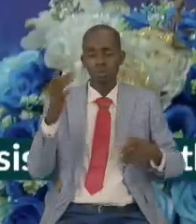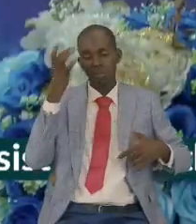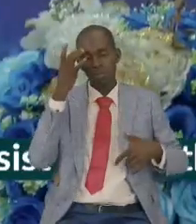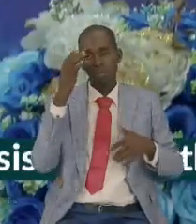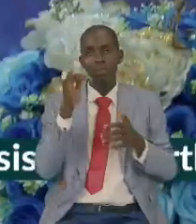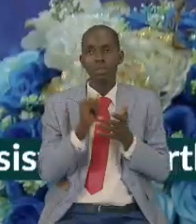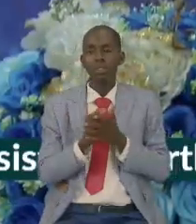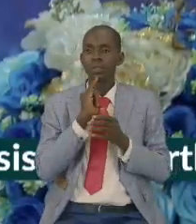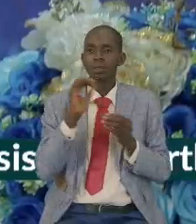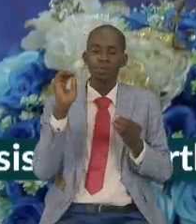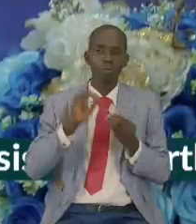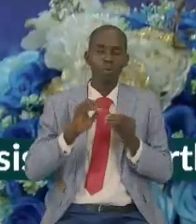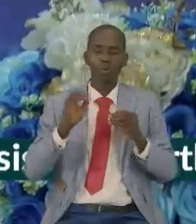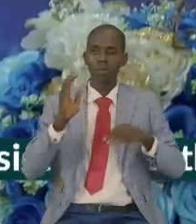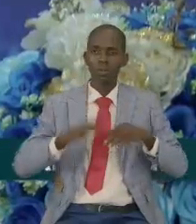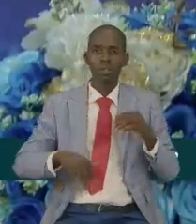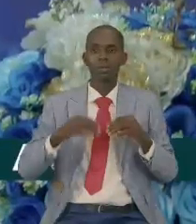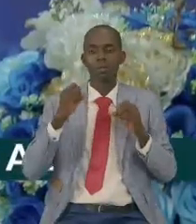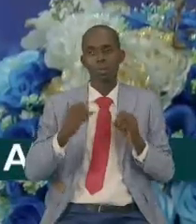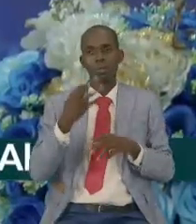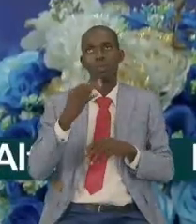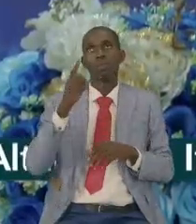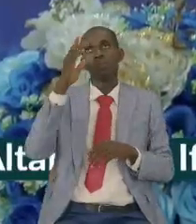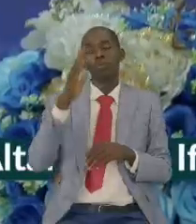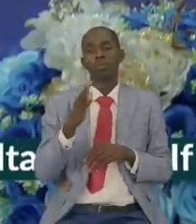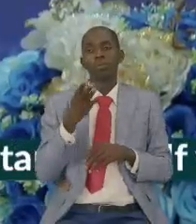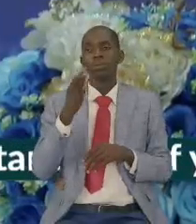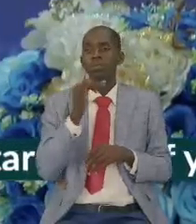you to do that. So if you're done, can I see a flag?